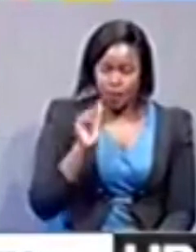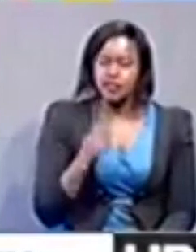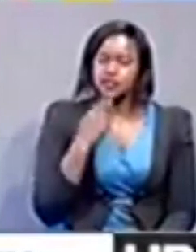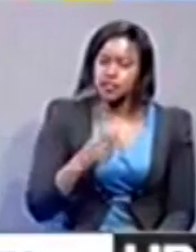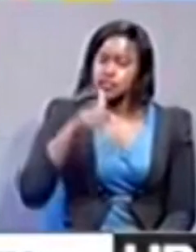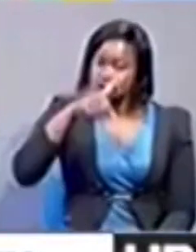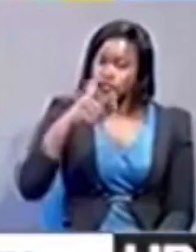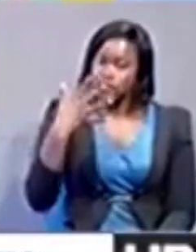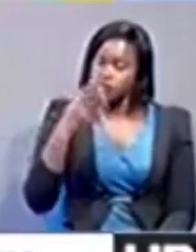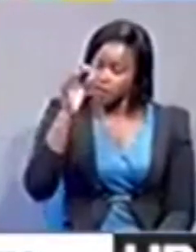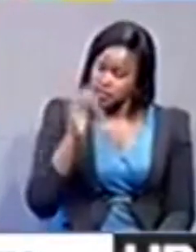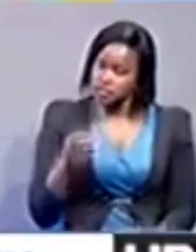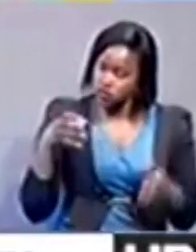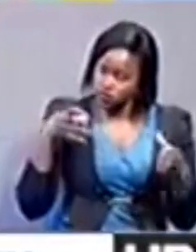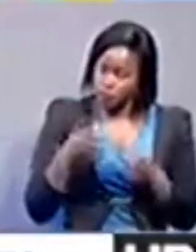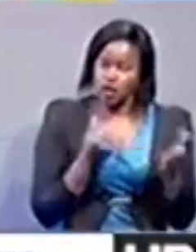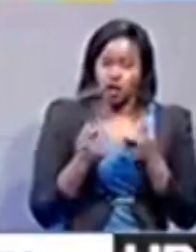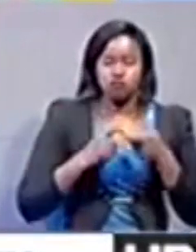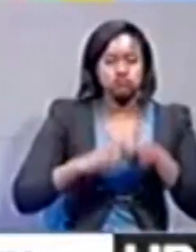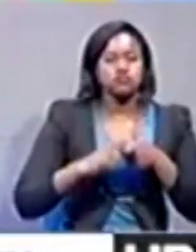75% of the cargo